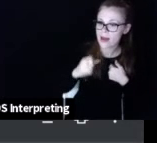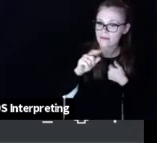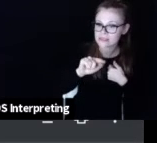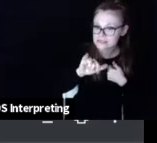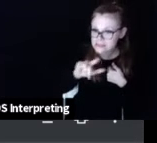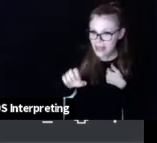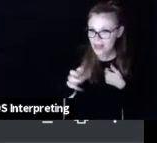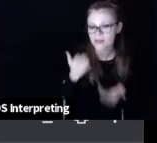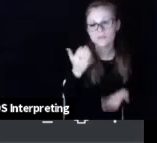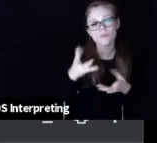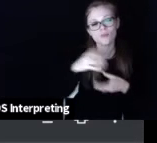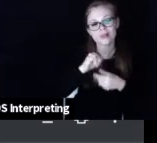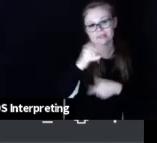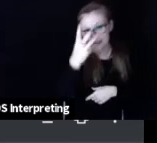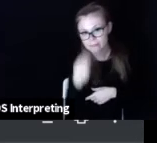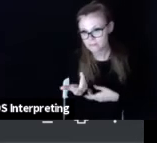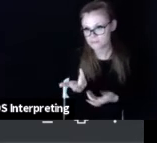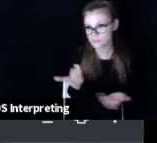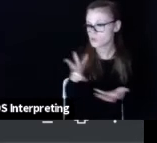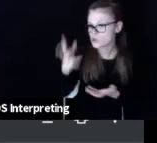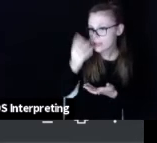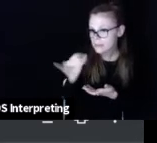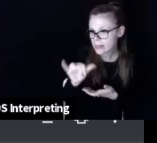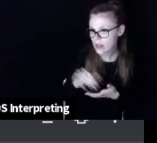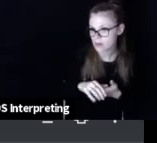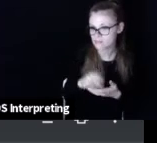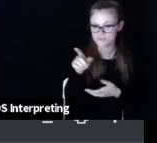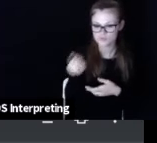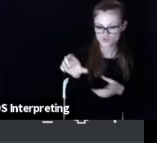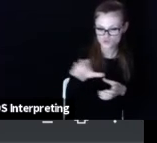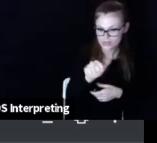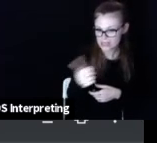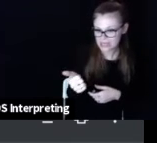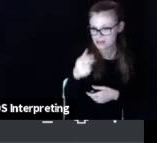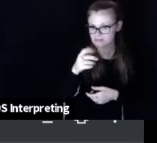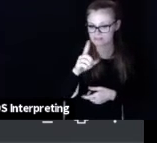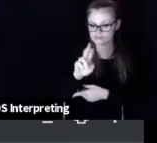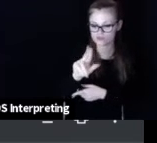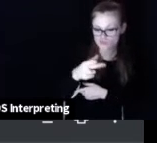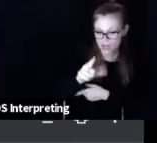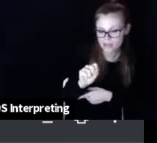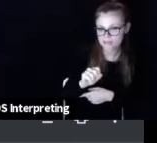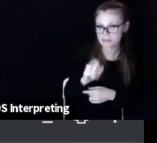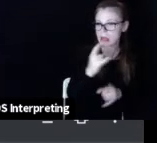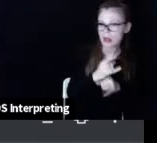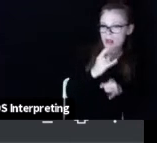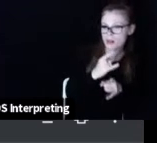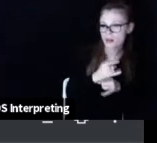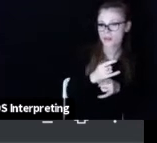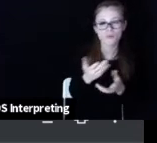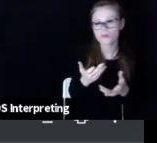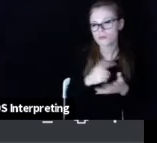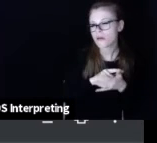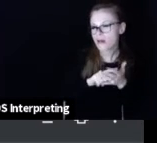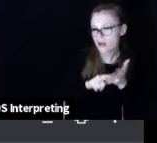things like sleep, recreational drugs, alcohol, um, all different things. And then what